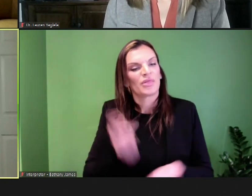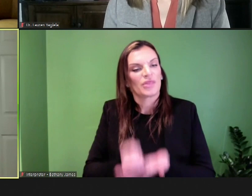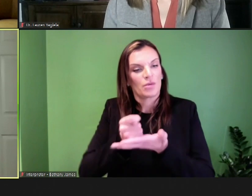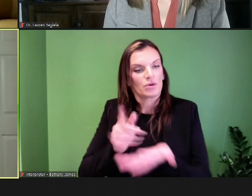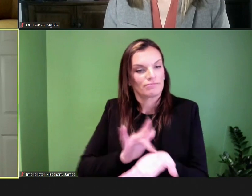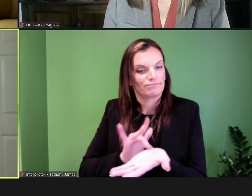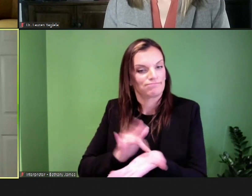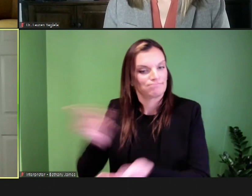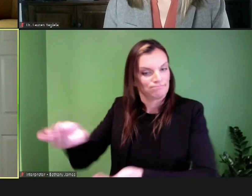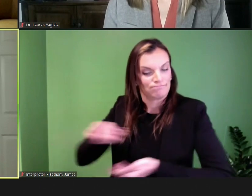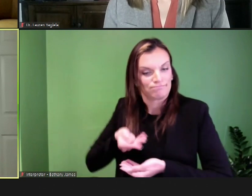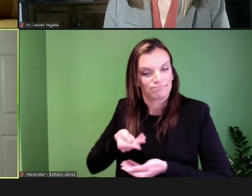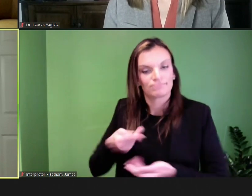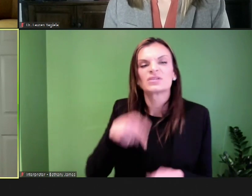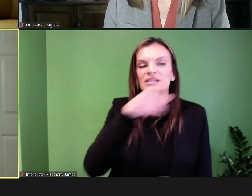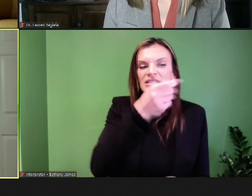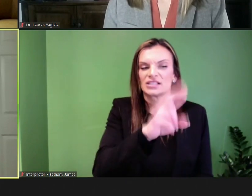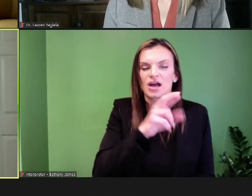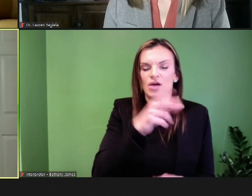Bagdasarian speak to that in a moment.